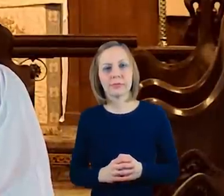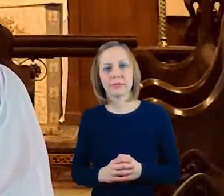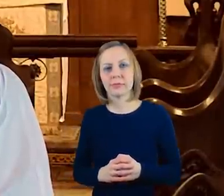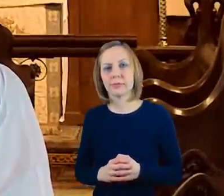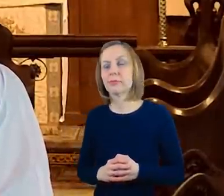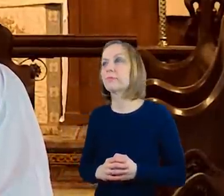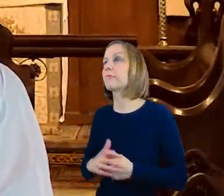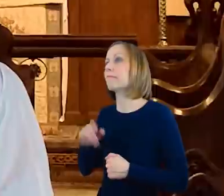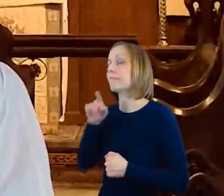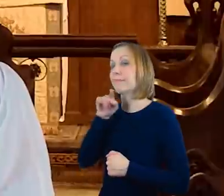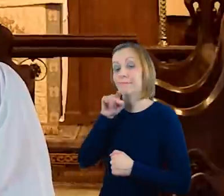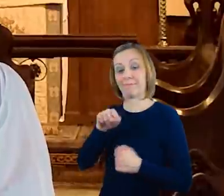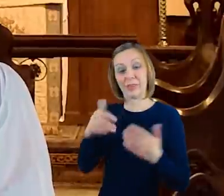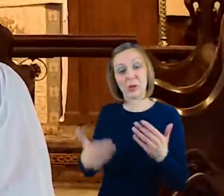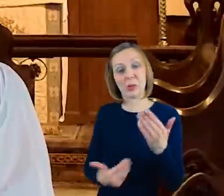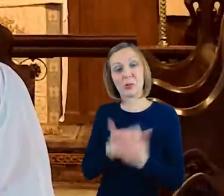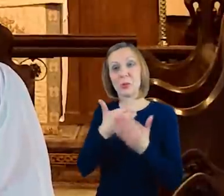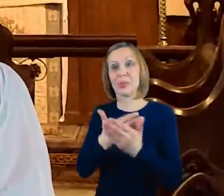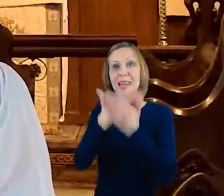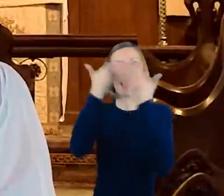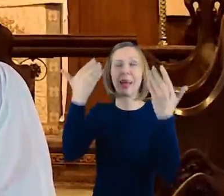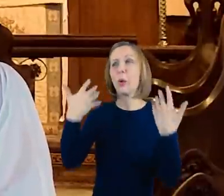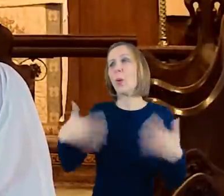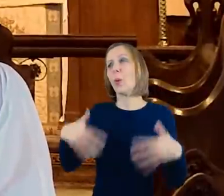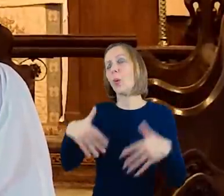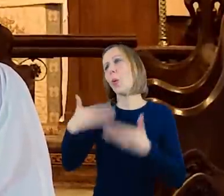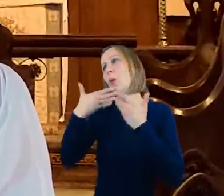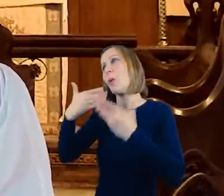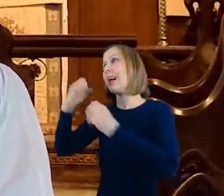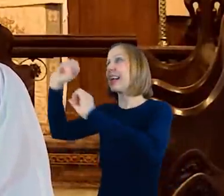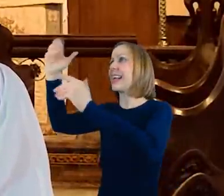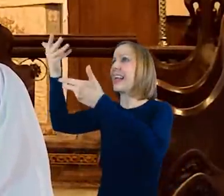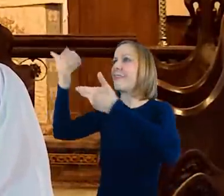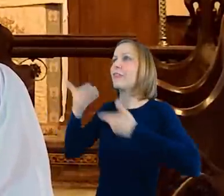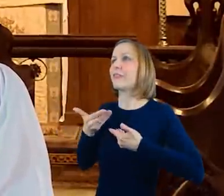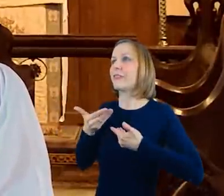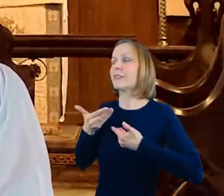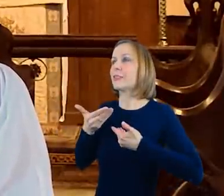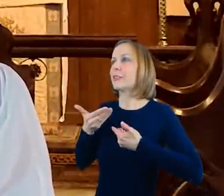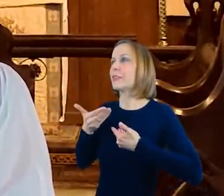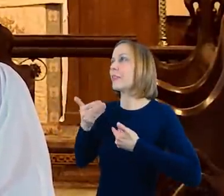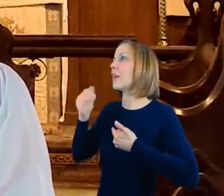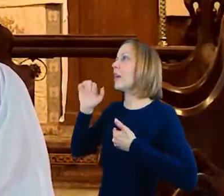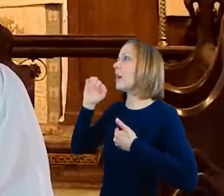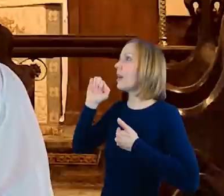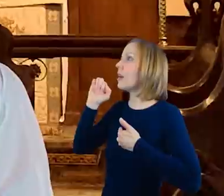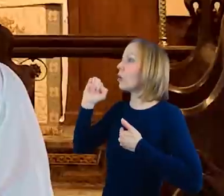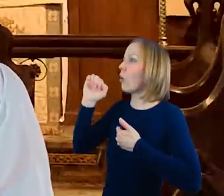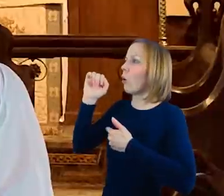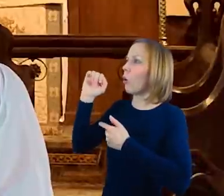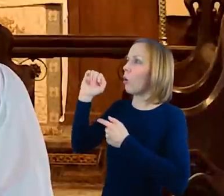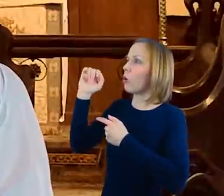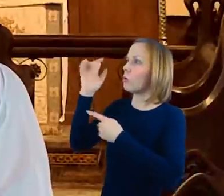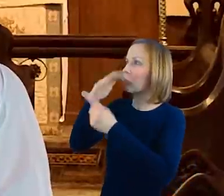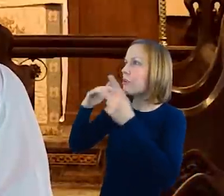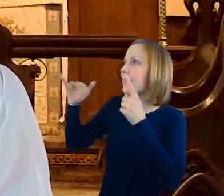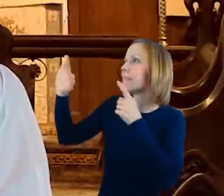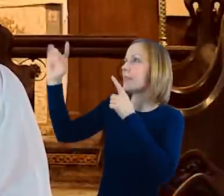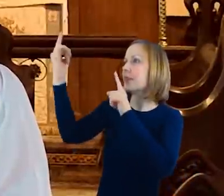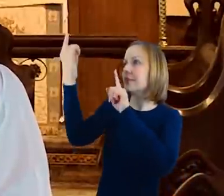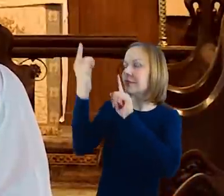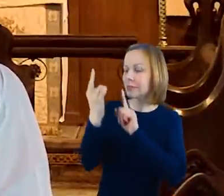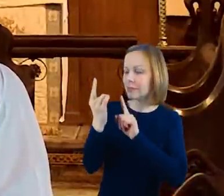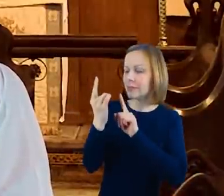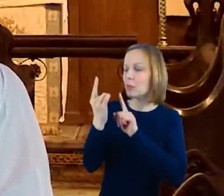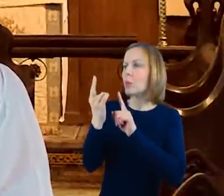As we rejoice in the gift of this new day, so may the light of your presence, O God, set our hearts on fire with love